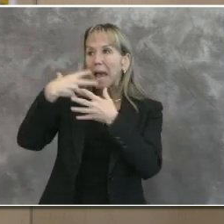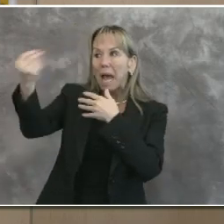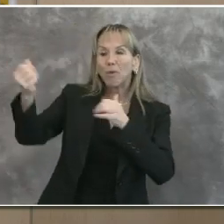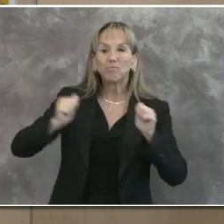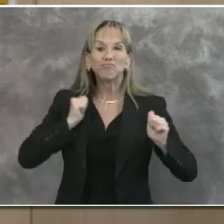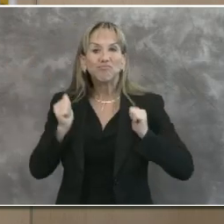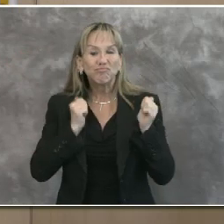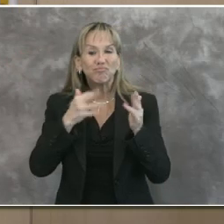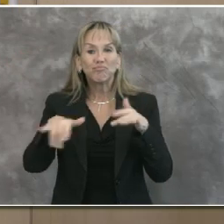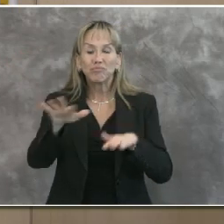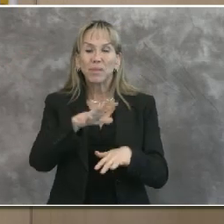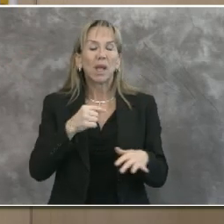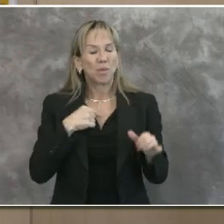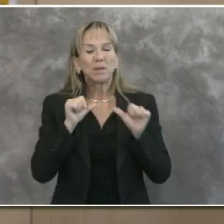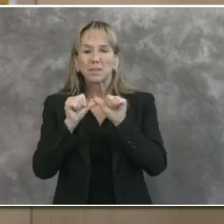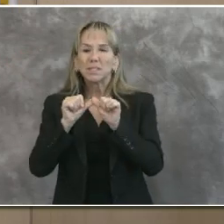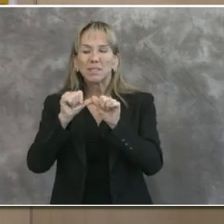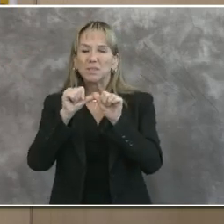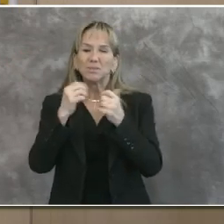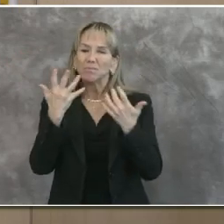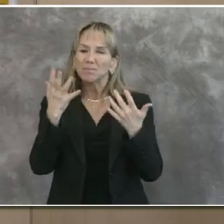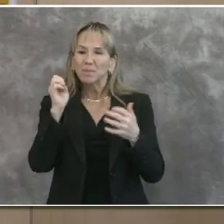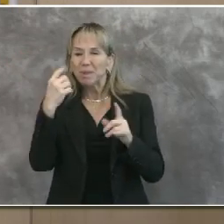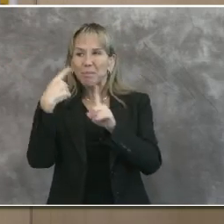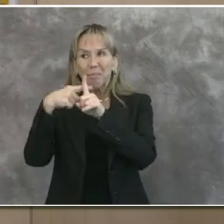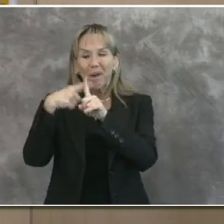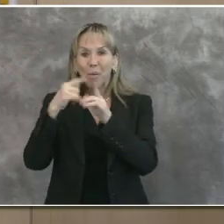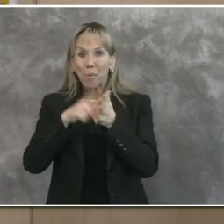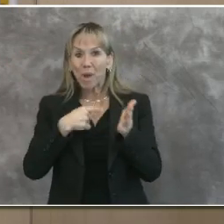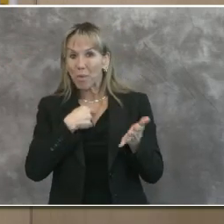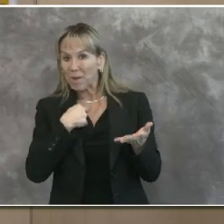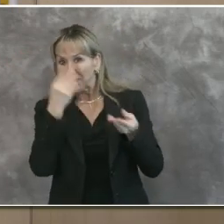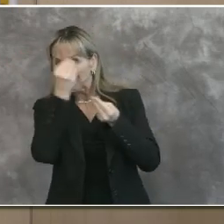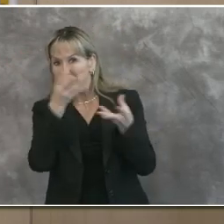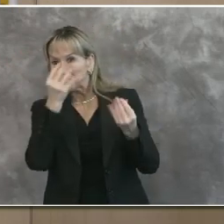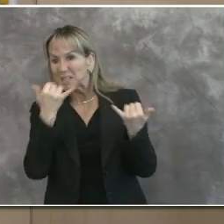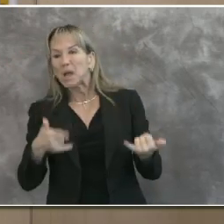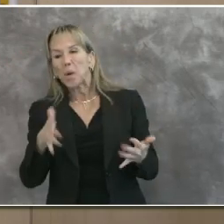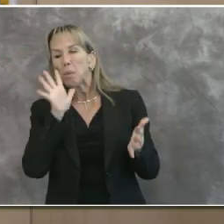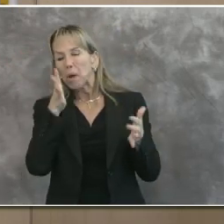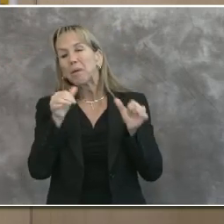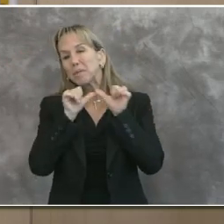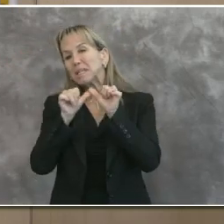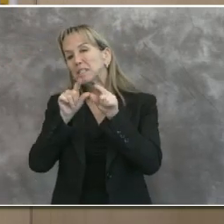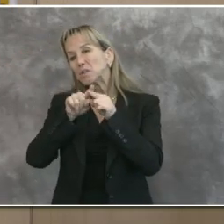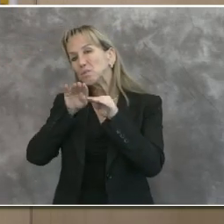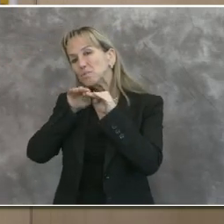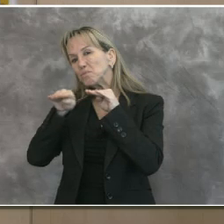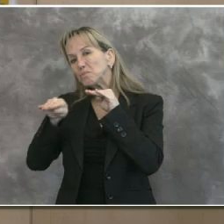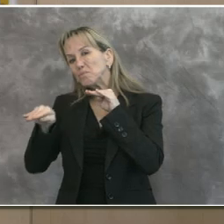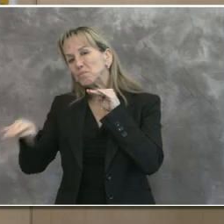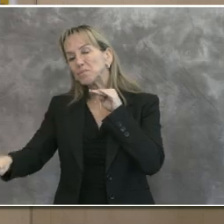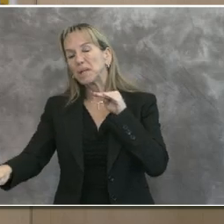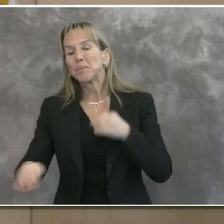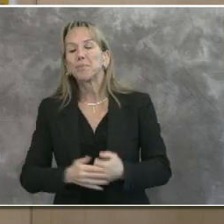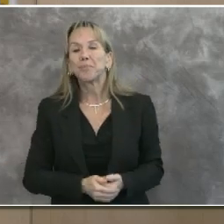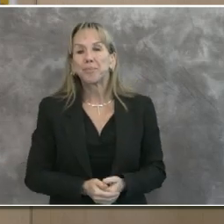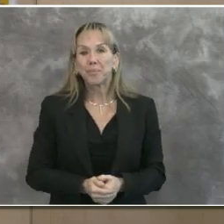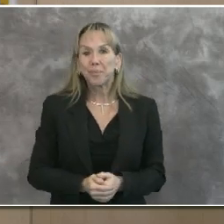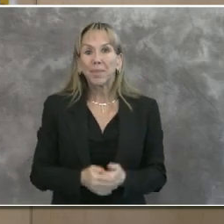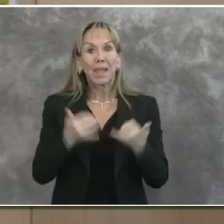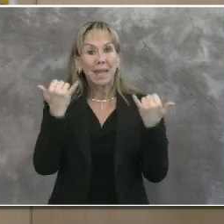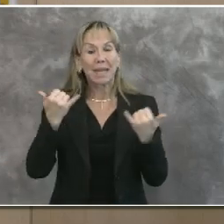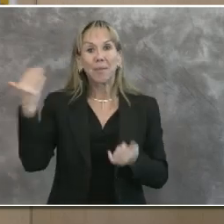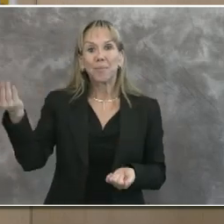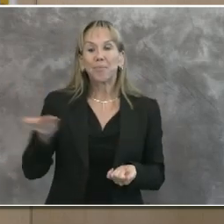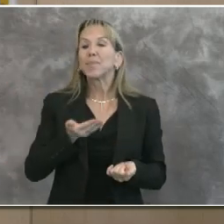and we continue to be optimistic that the metrics I've shared with you today will continue to trend downward. Now, please